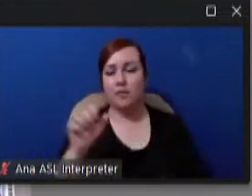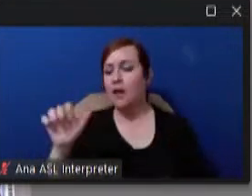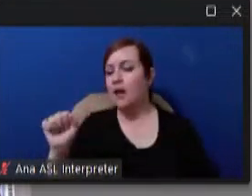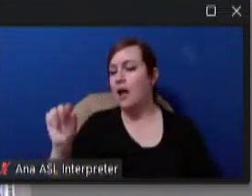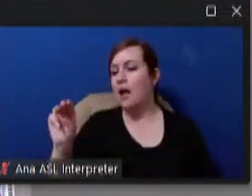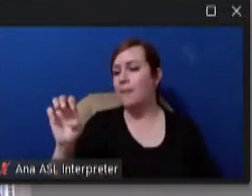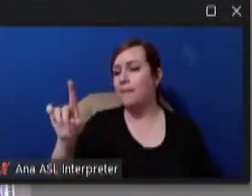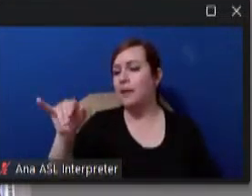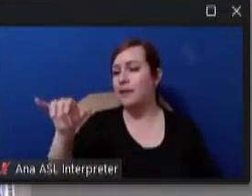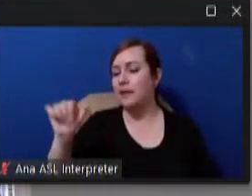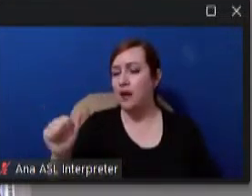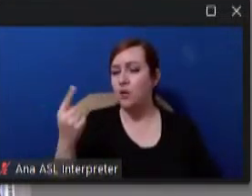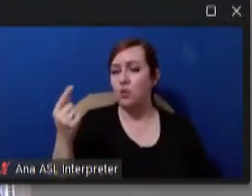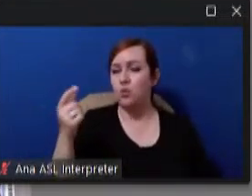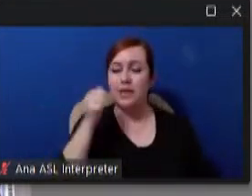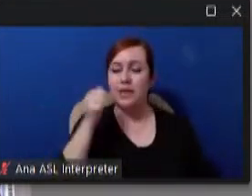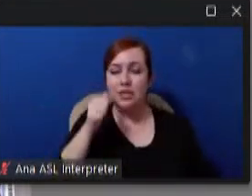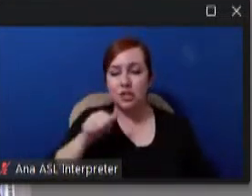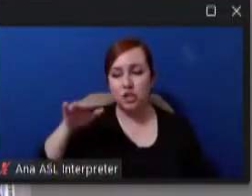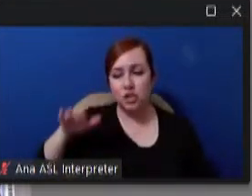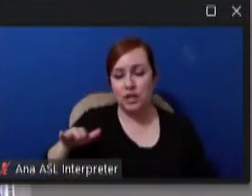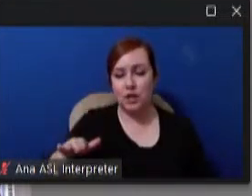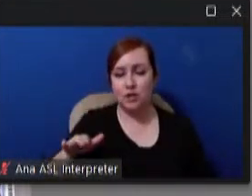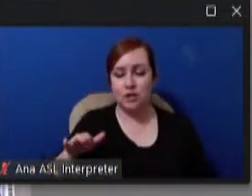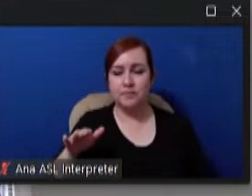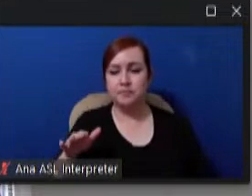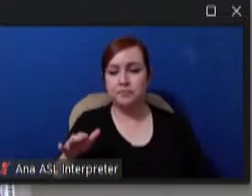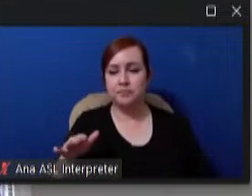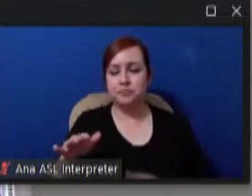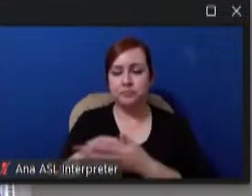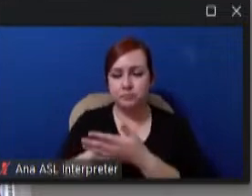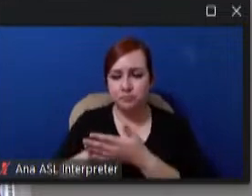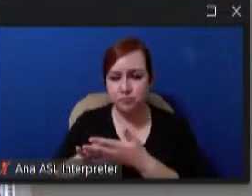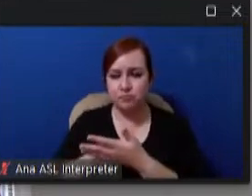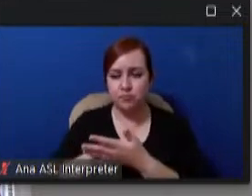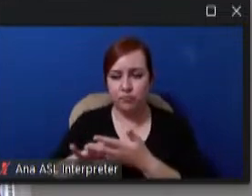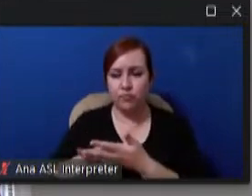the case of Amelia, who has a hearing impairment,